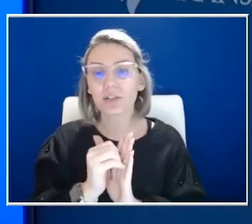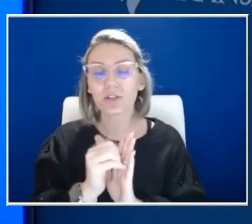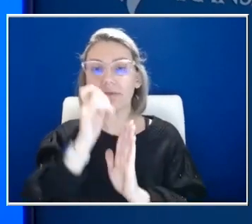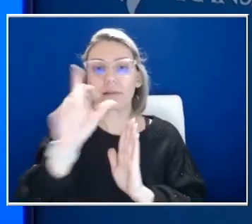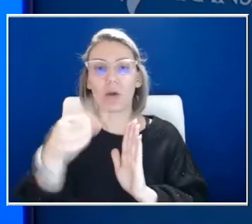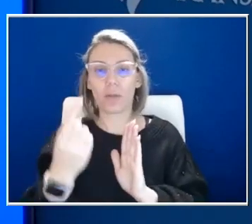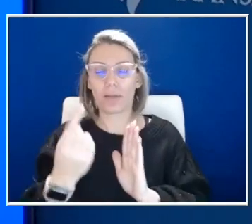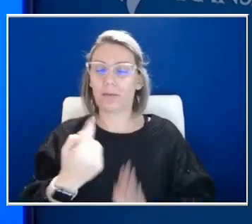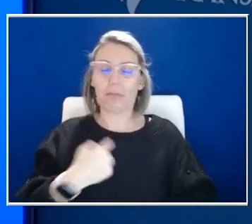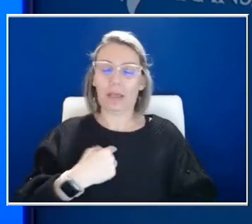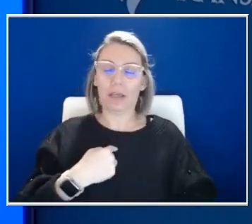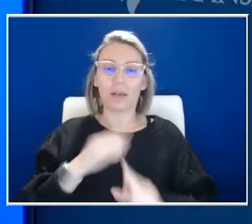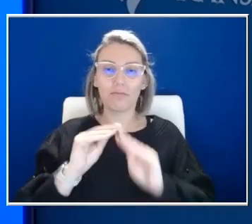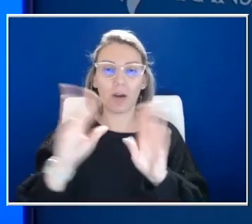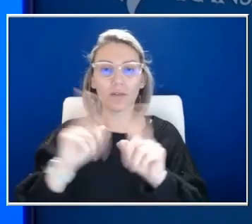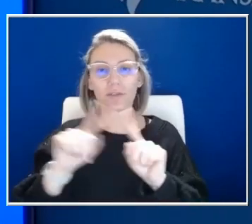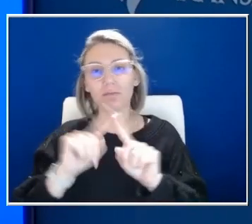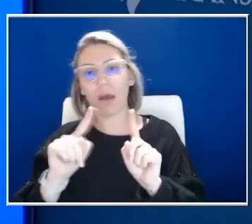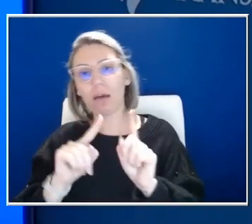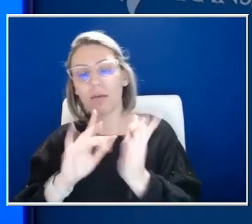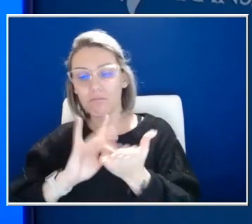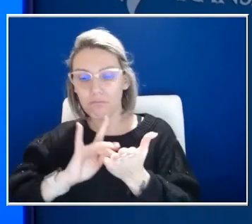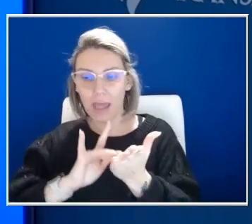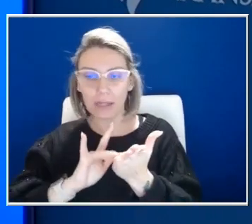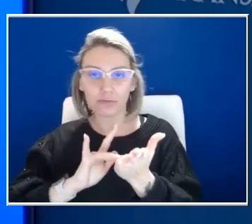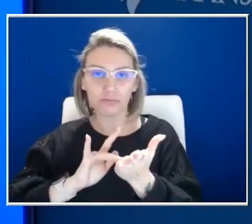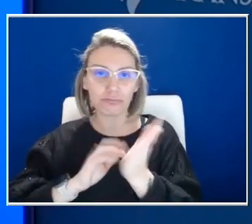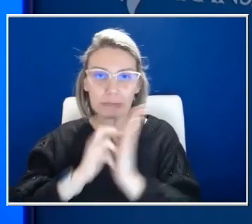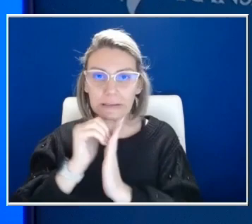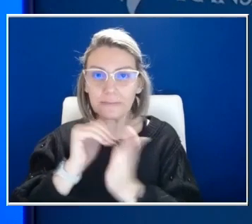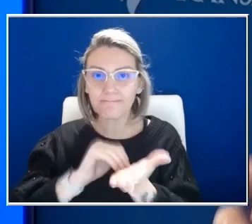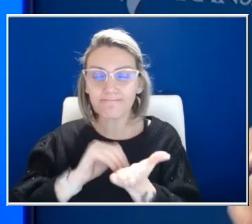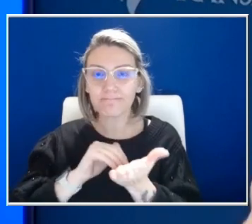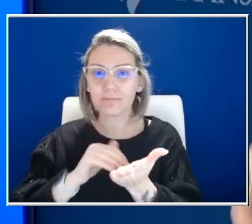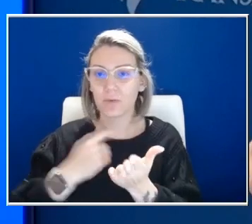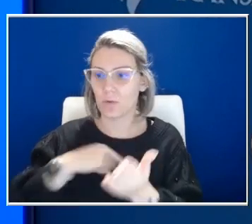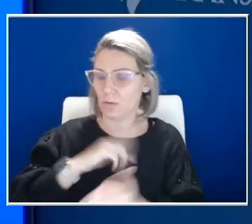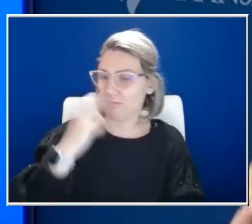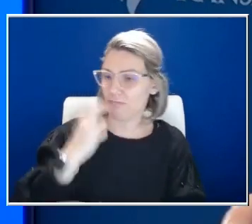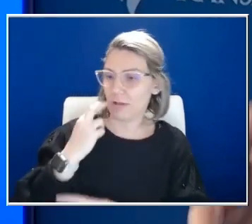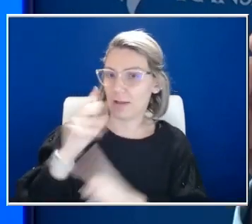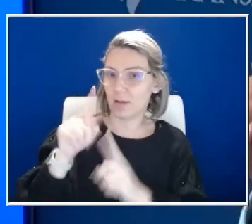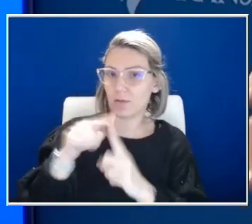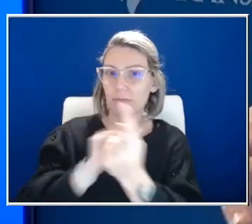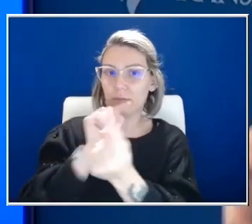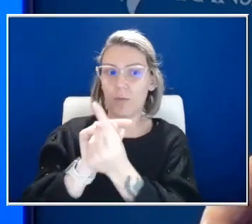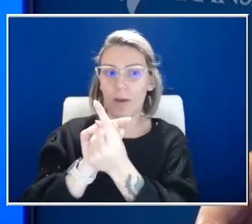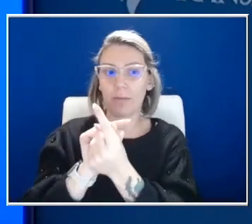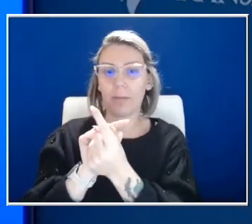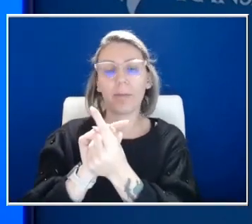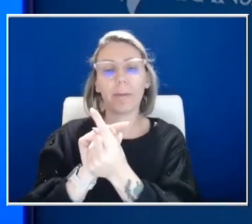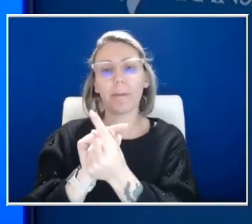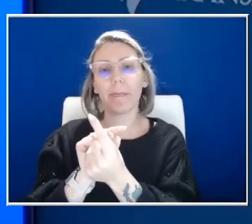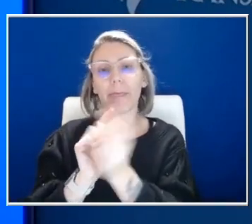The medical oncologists, others. We realized when I met her that the cancer that was in her